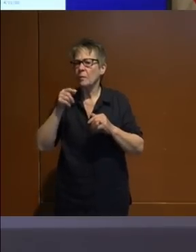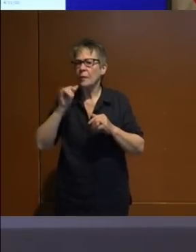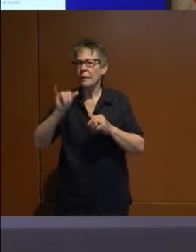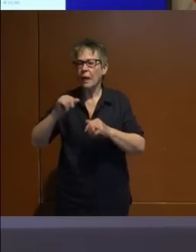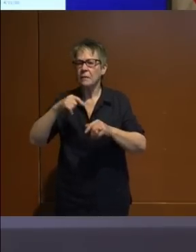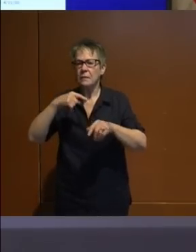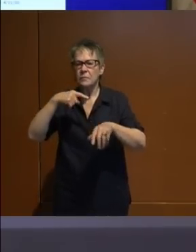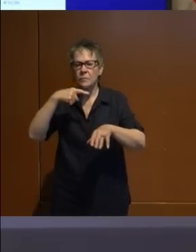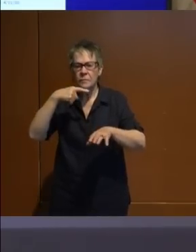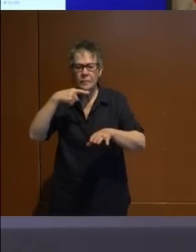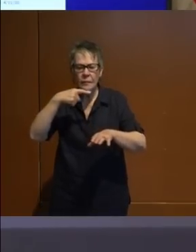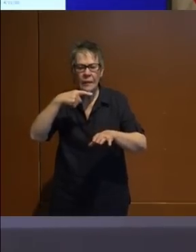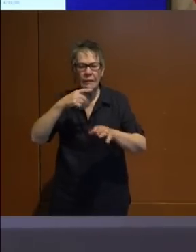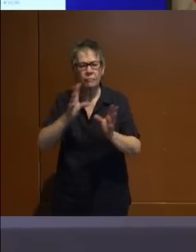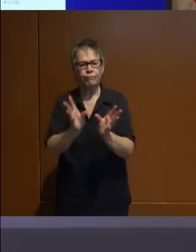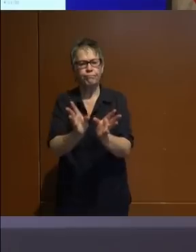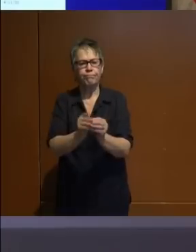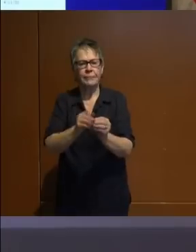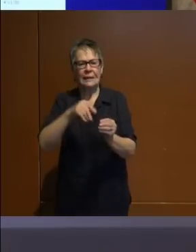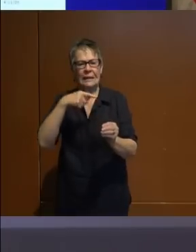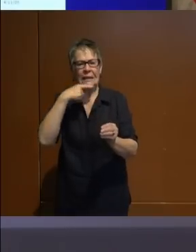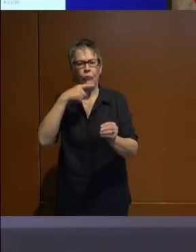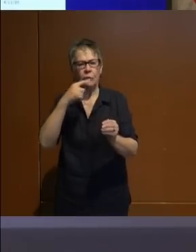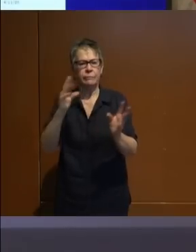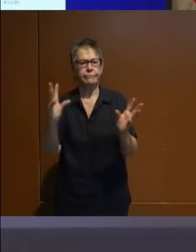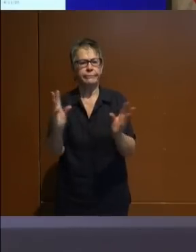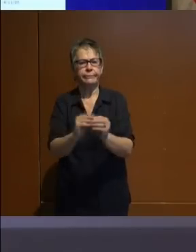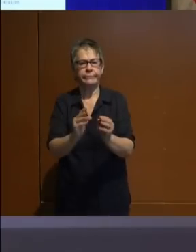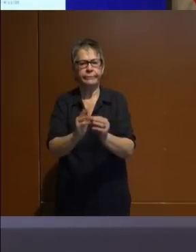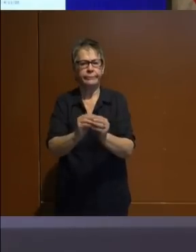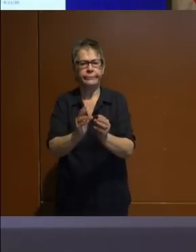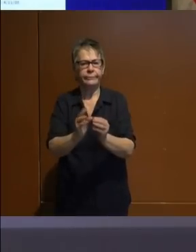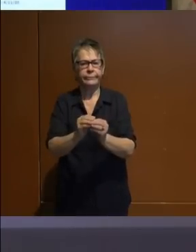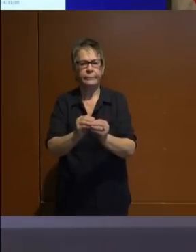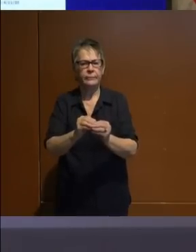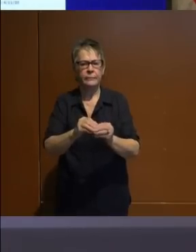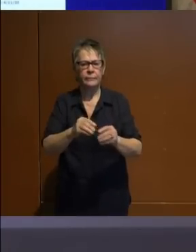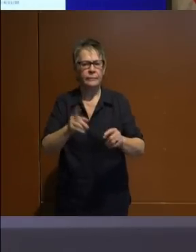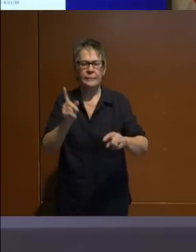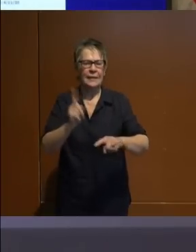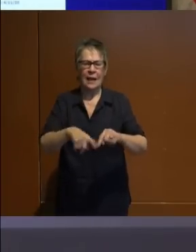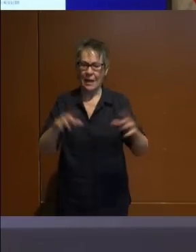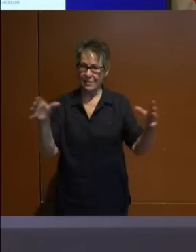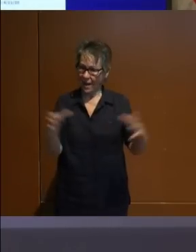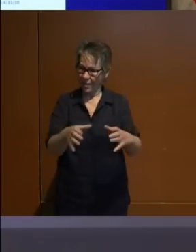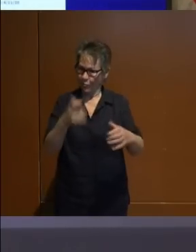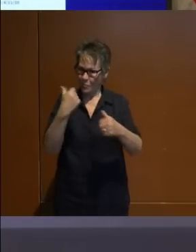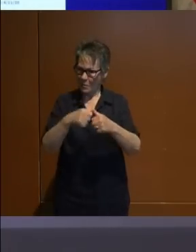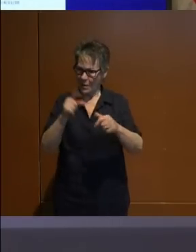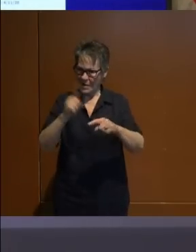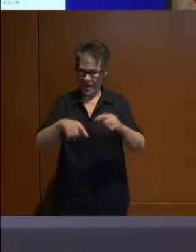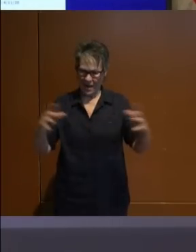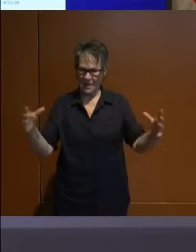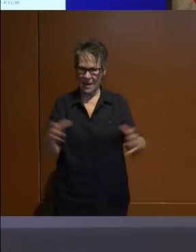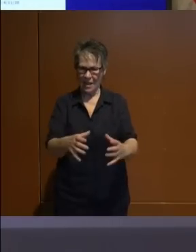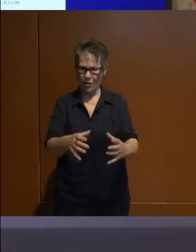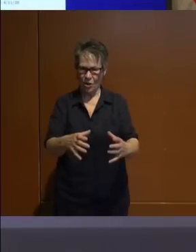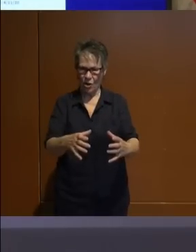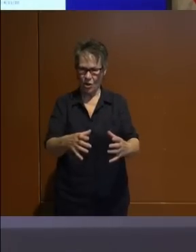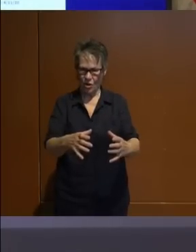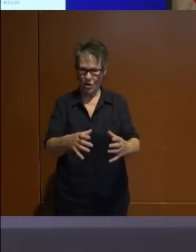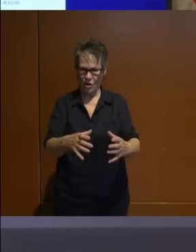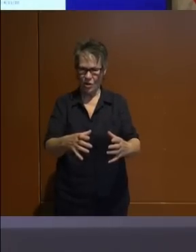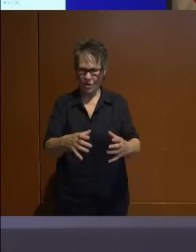cared about was we didn't have people gathering, that we had plenty of opportunity for folks to have comment. So